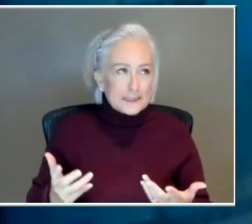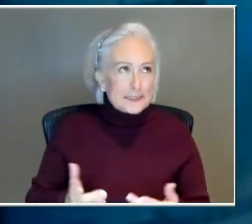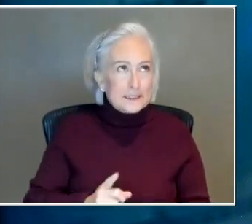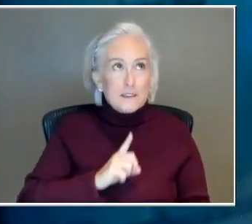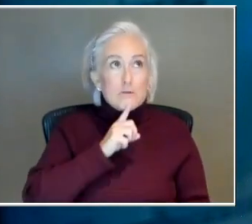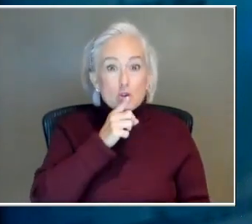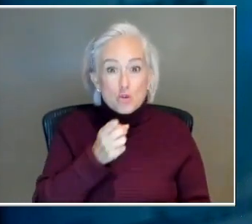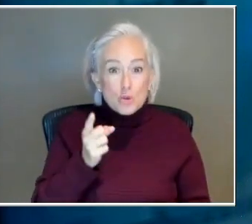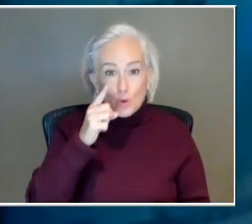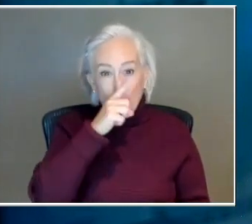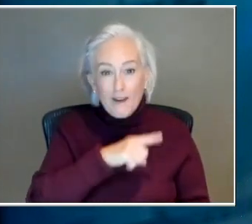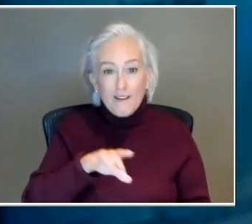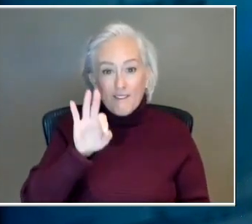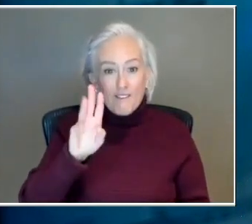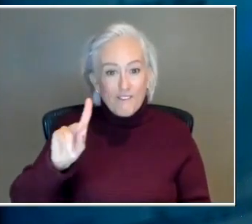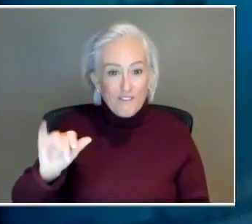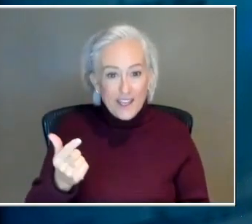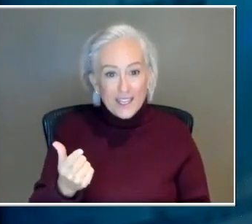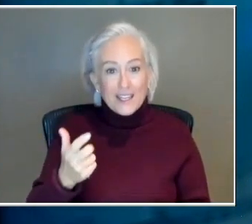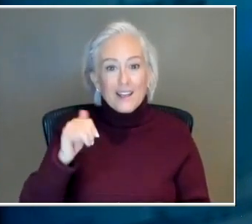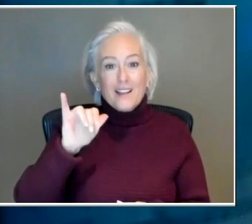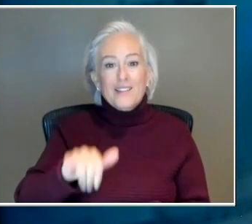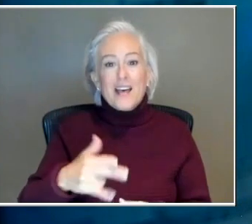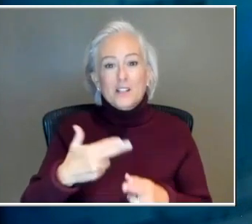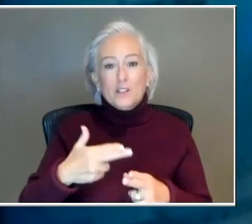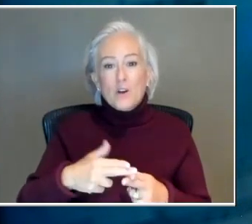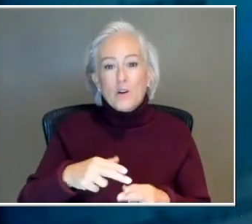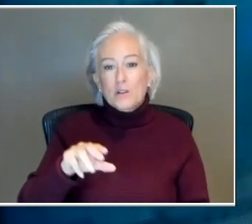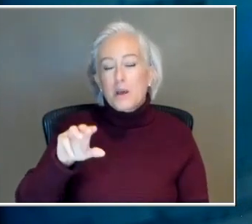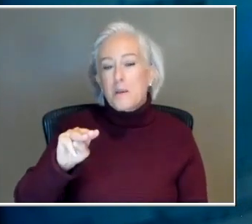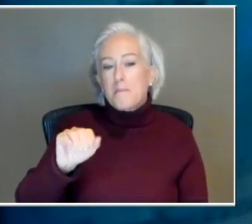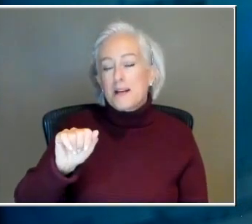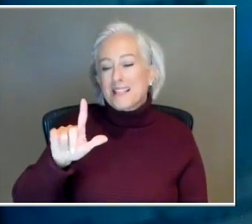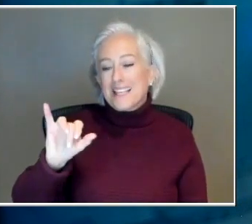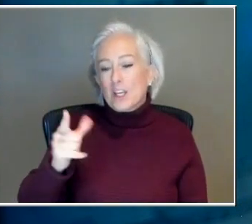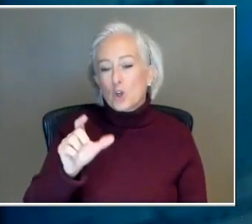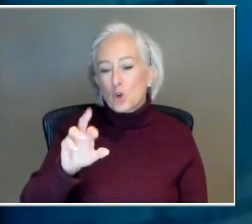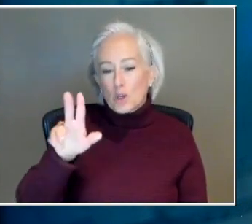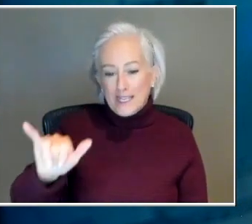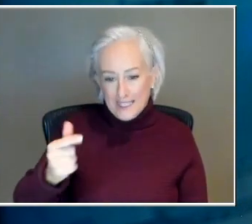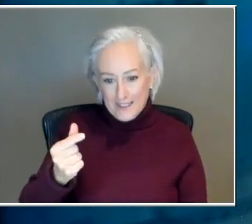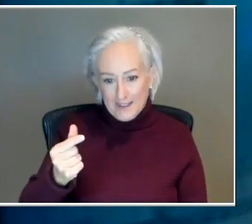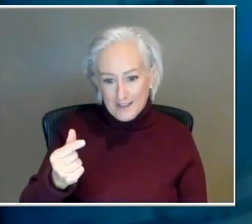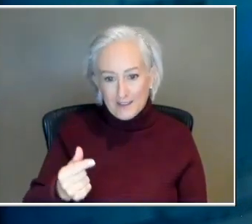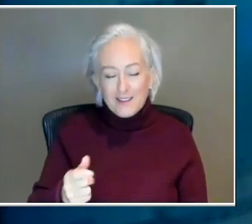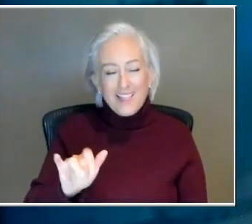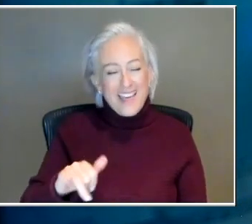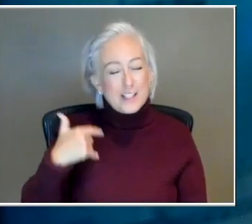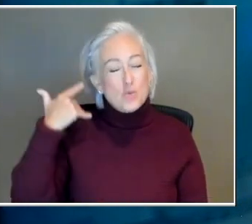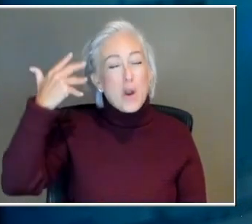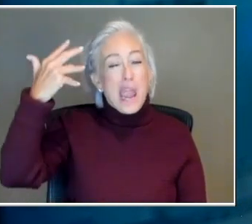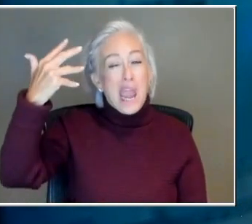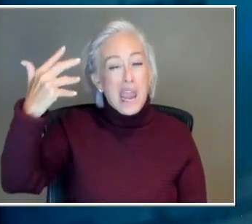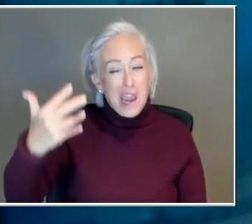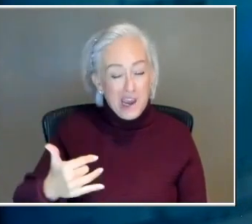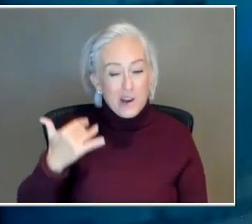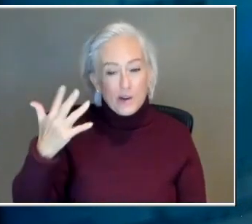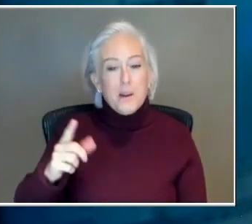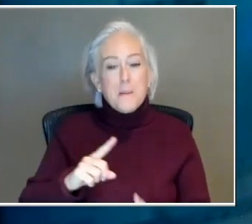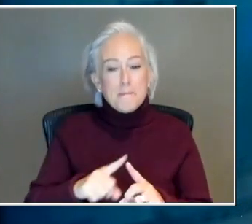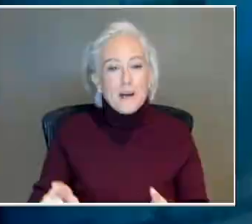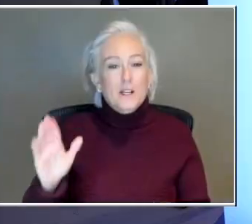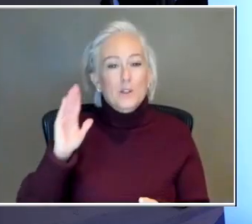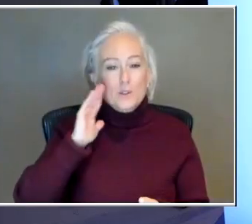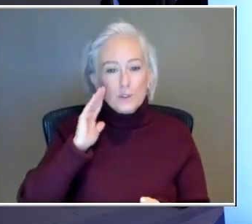disease called malingering, so that's actually thankfully quite rare, but usually you can just tell from a number of clinical signs that a patient